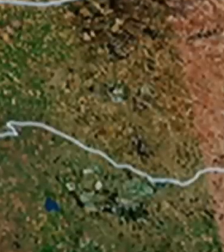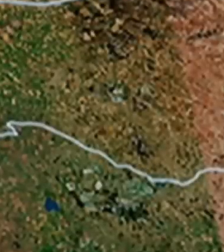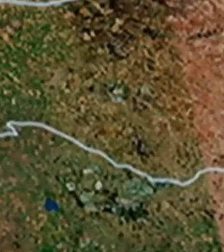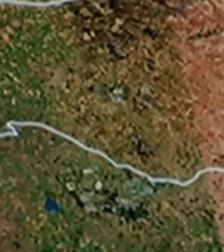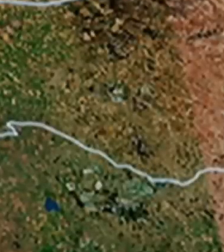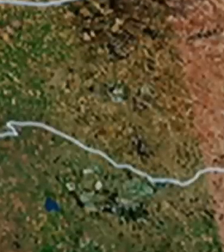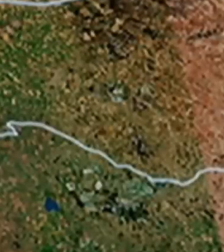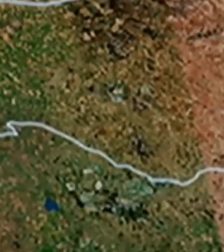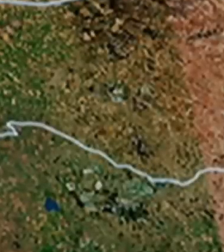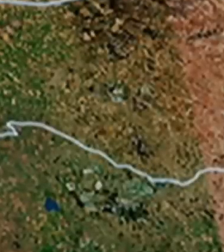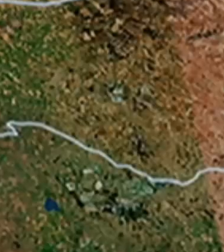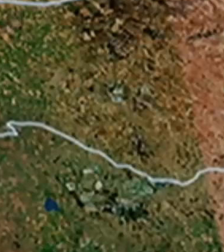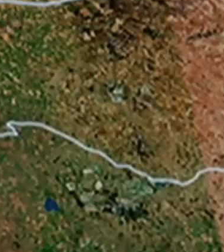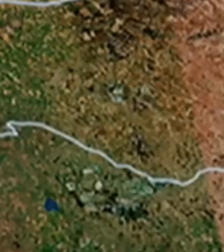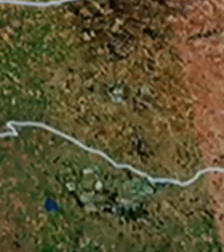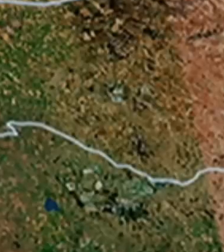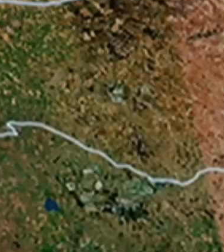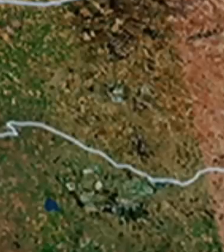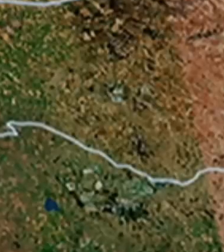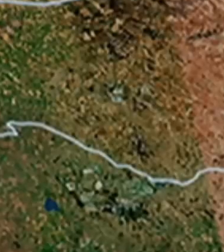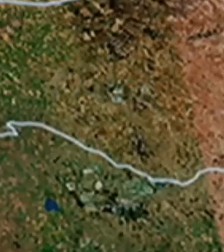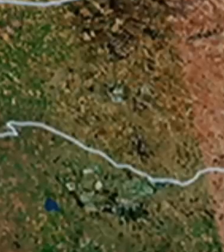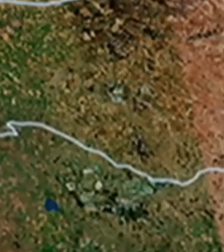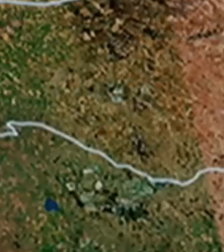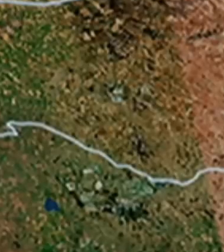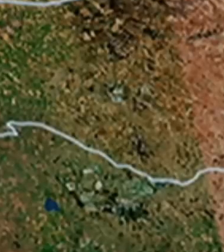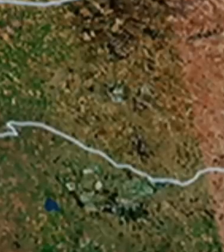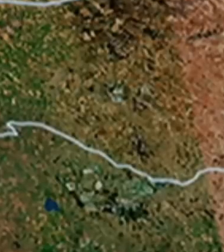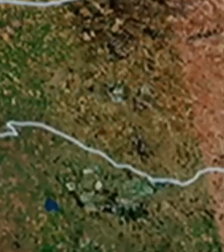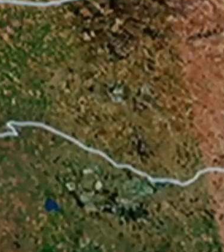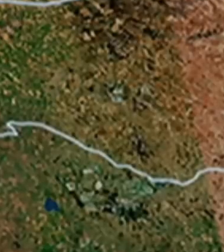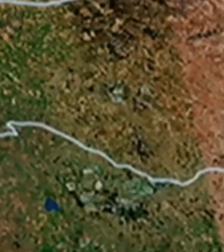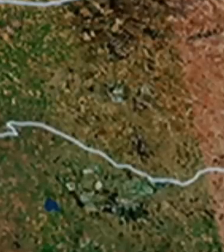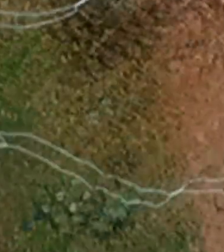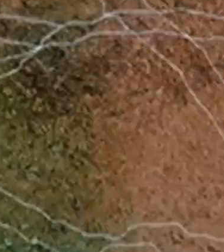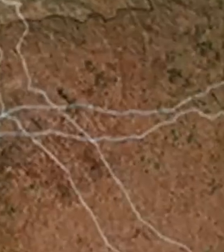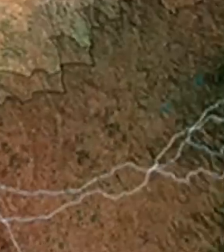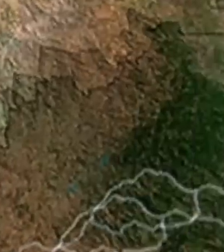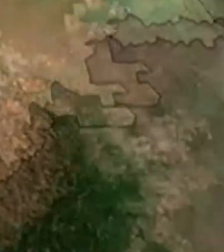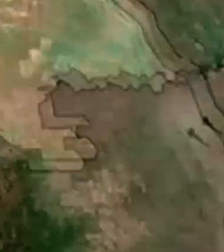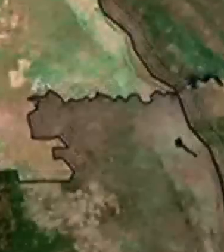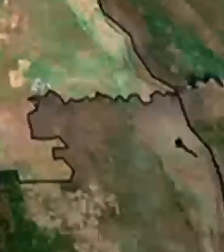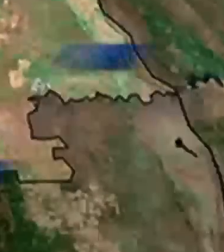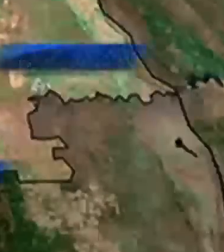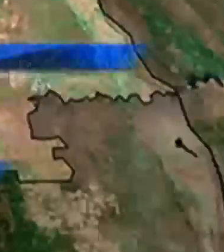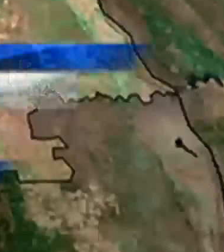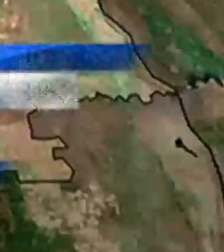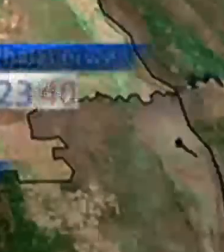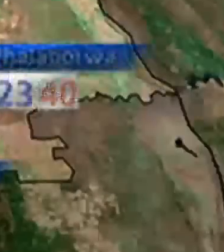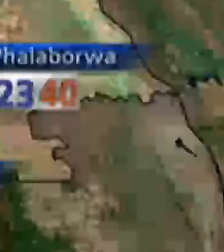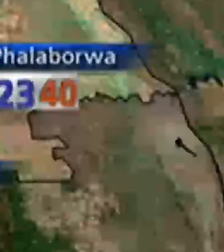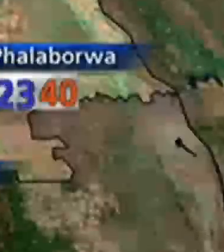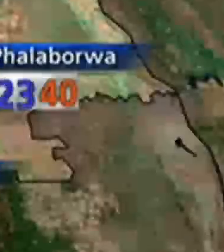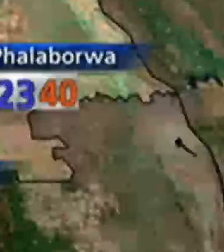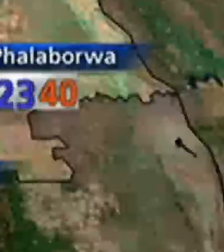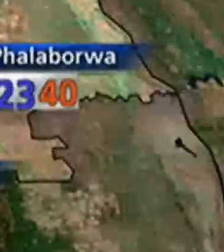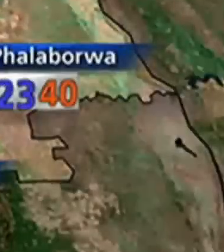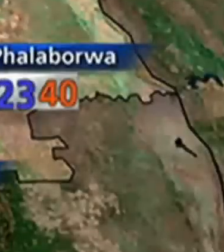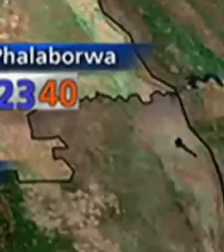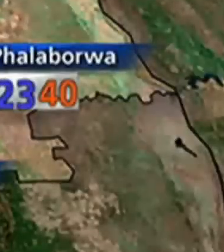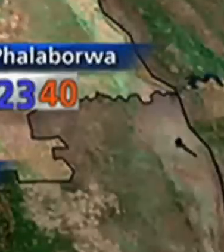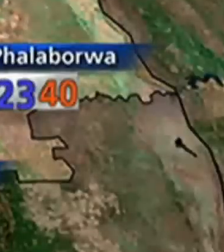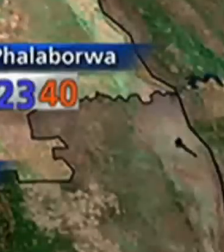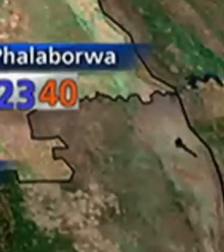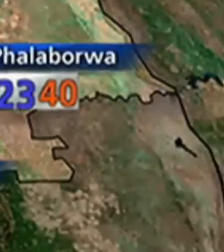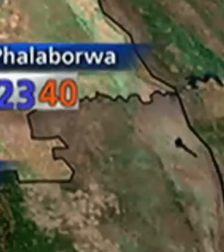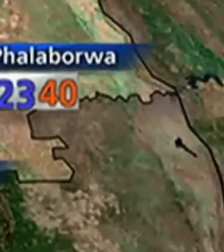shebile ka ofela di ka udungwana fela ho 30 ho pakang ho tla hle ho tshese fere ena geng e re ditha fela ho 30 a mtse America fela polokwane